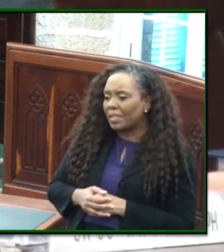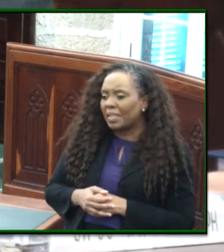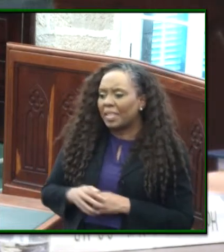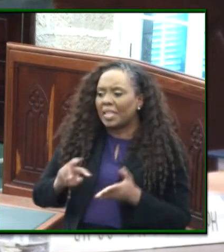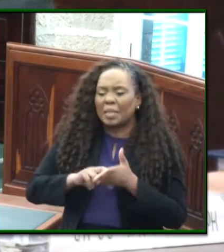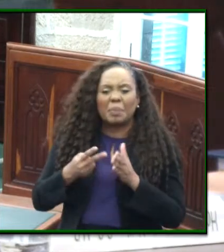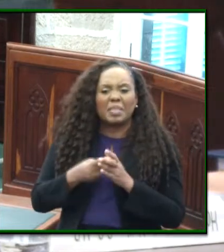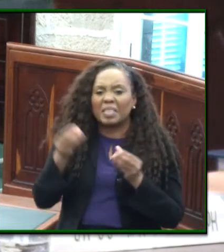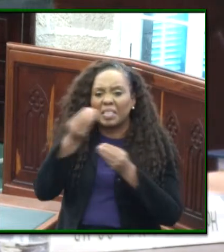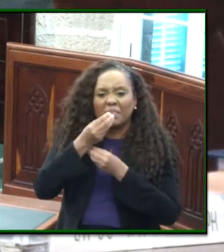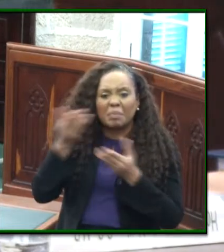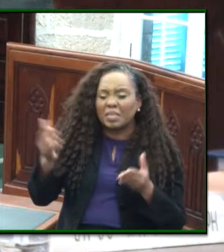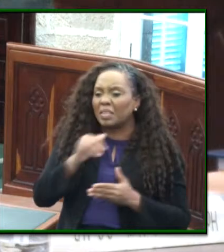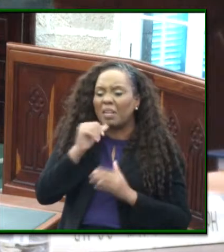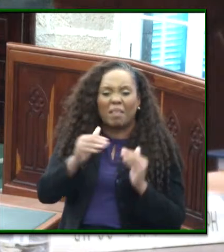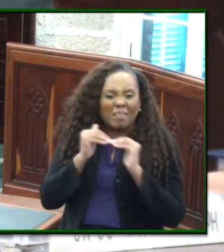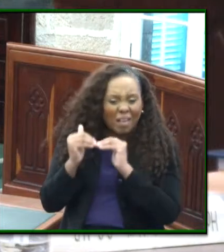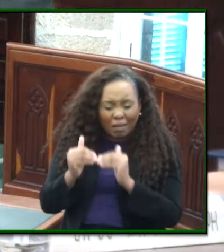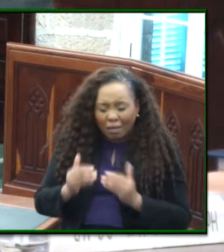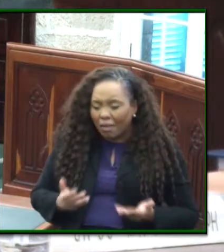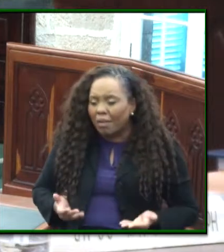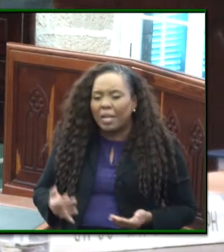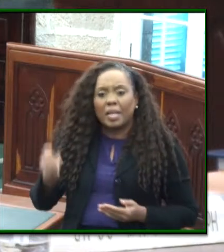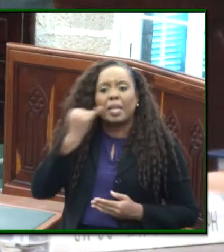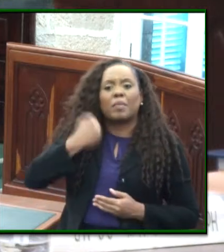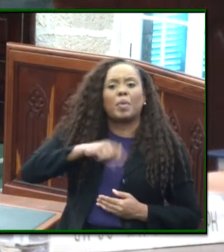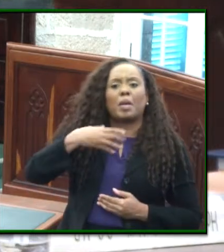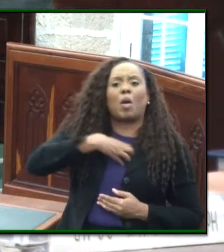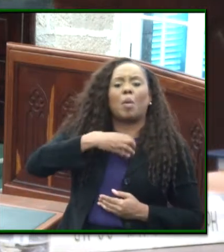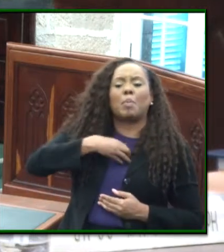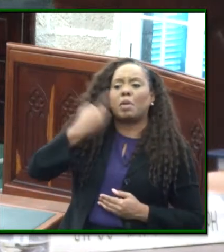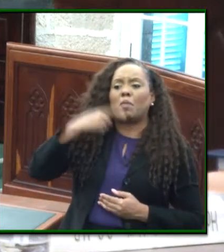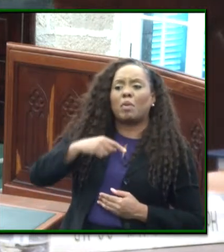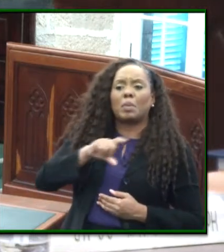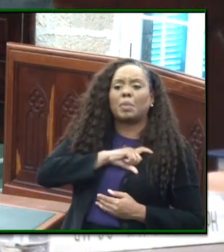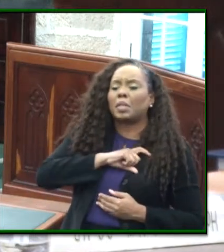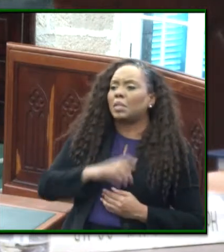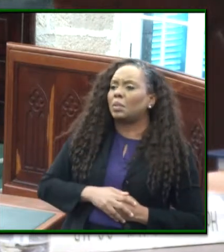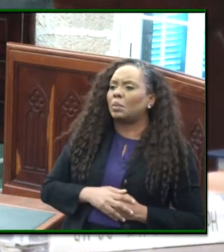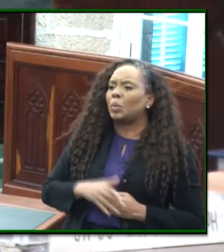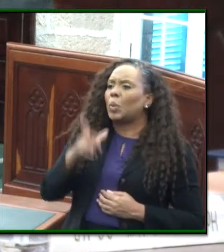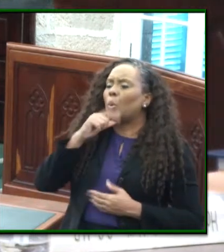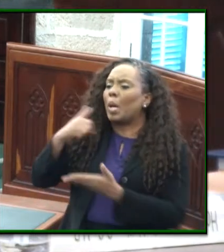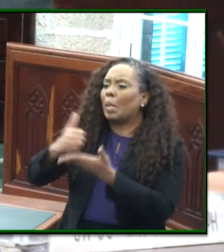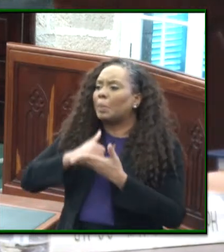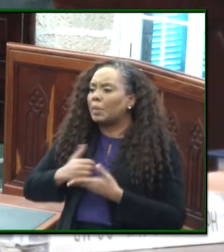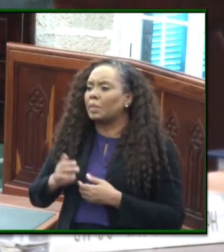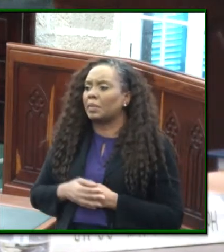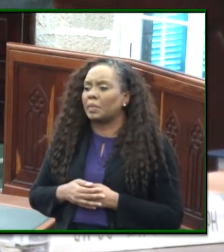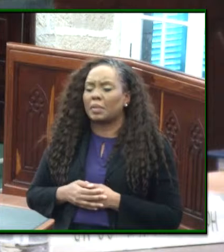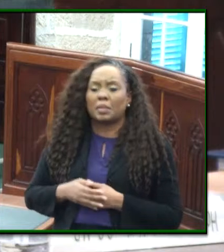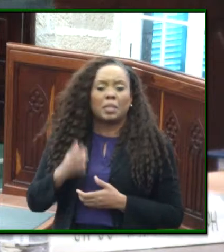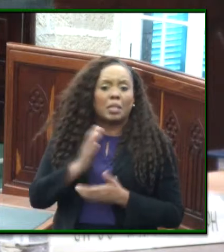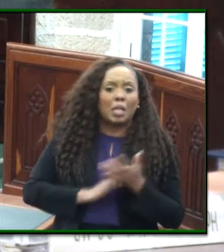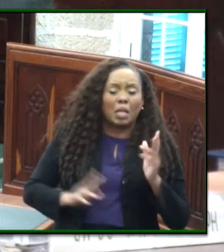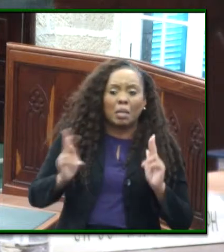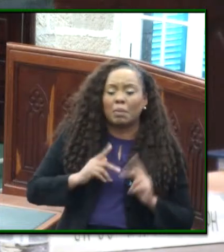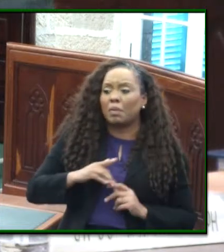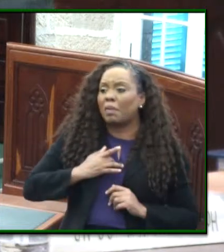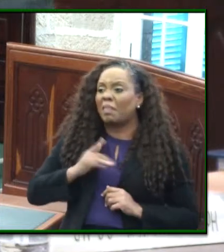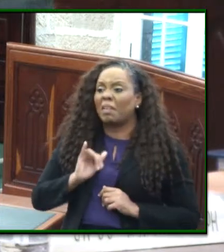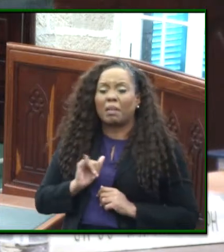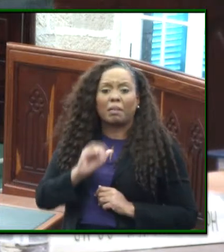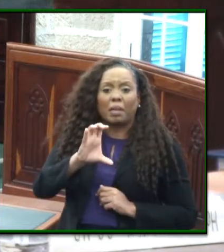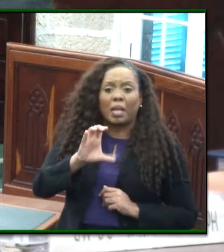reports going up to the relevant authority in a timely manner, that their cases are not being disposed of